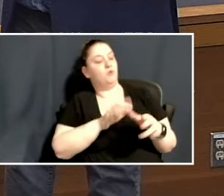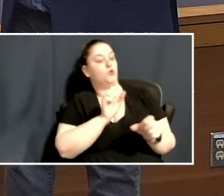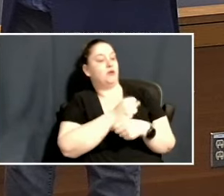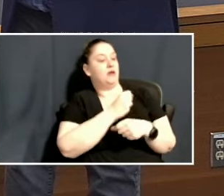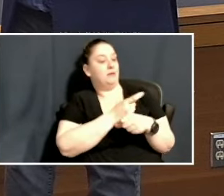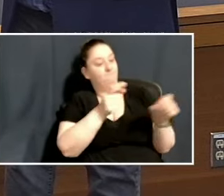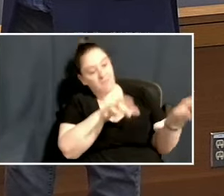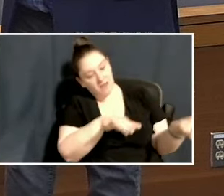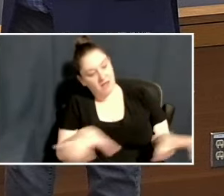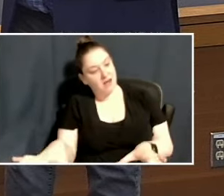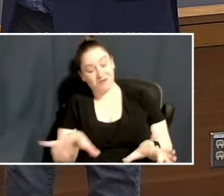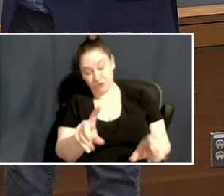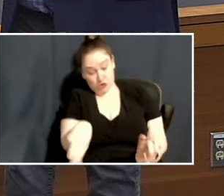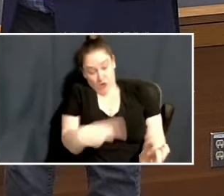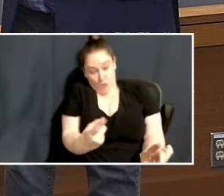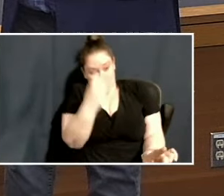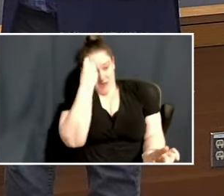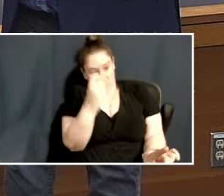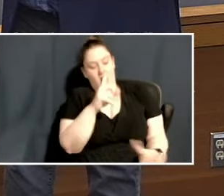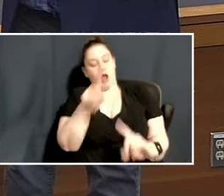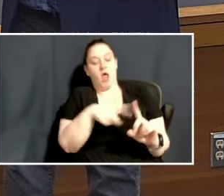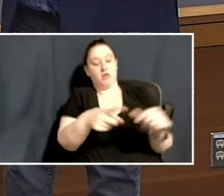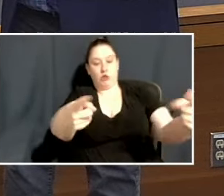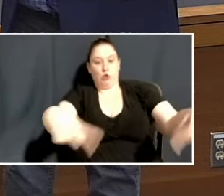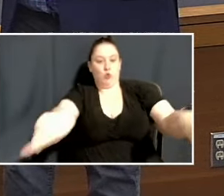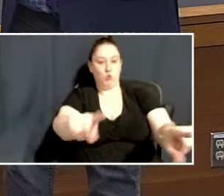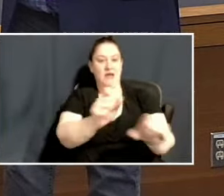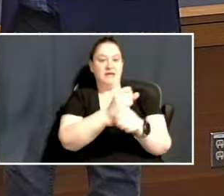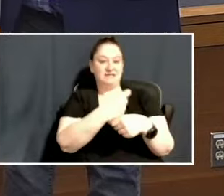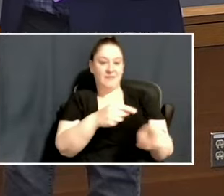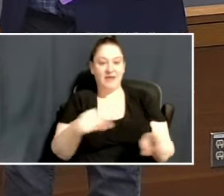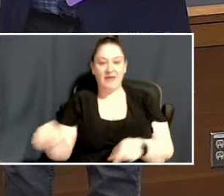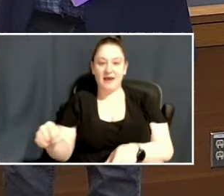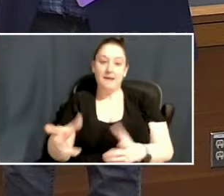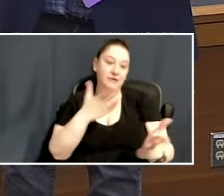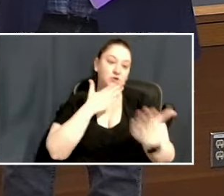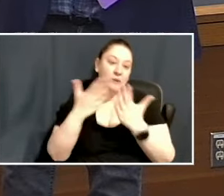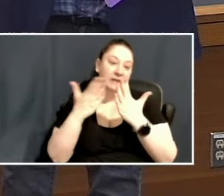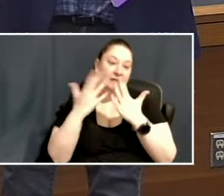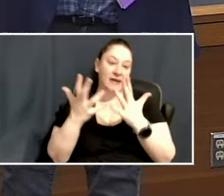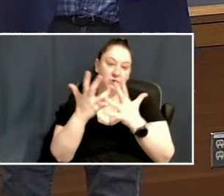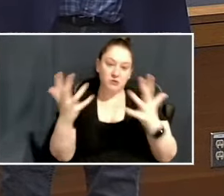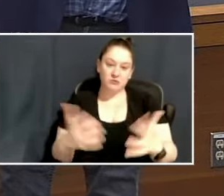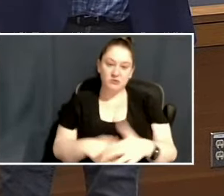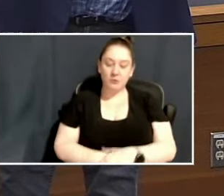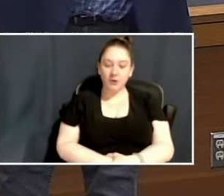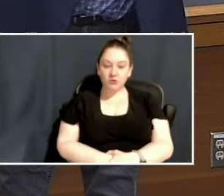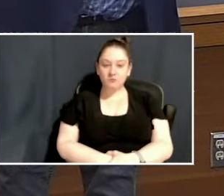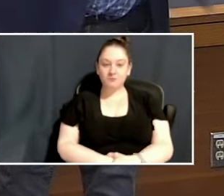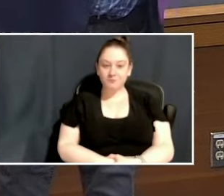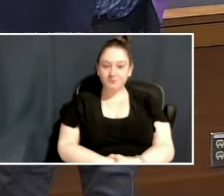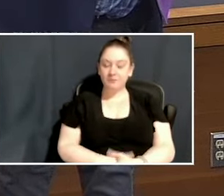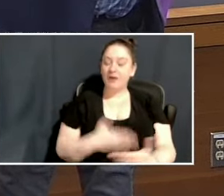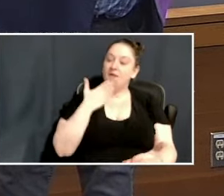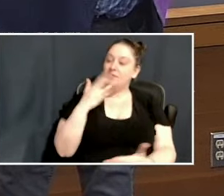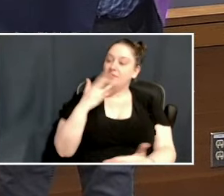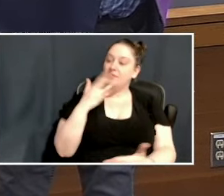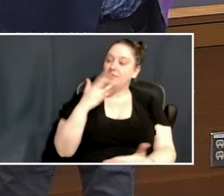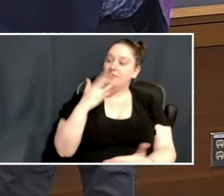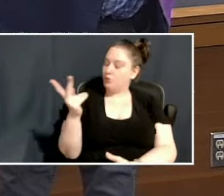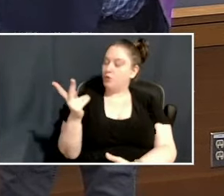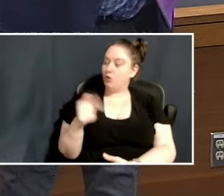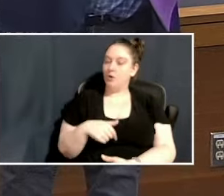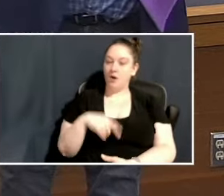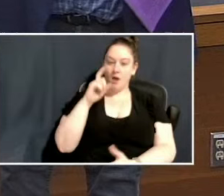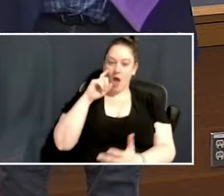only an idea until you make it happen. Thank you so much. Thank you both for being here. And I noticed that my colleagues have all taken